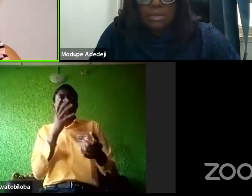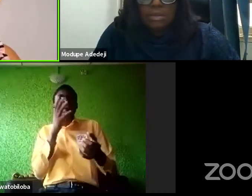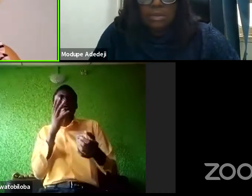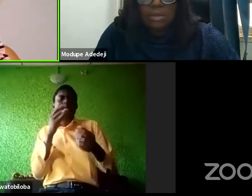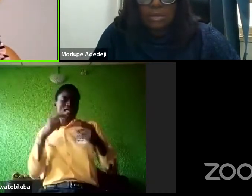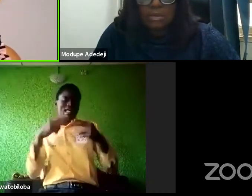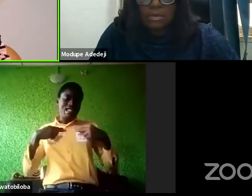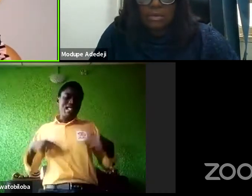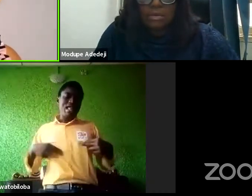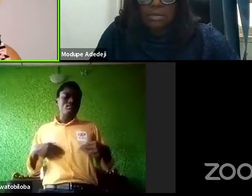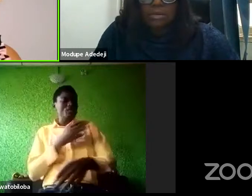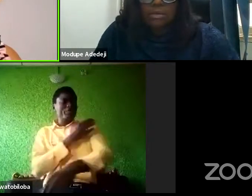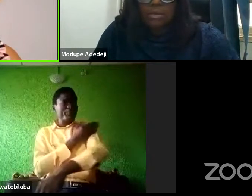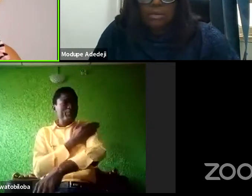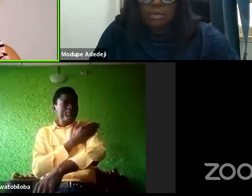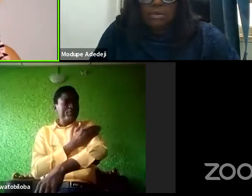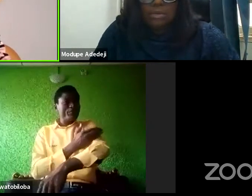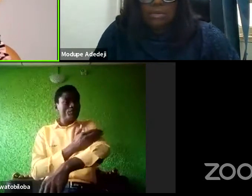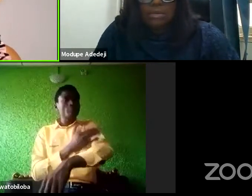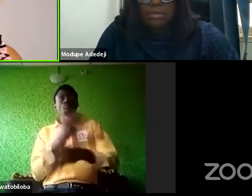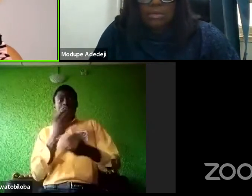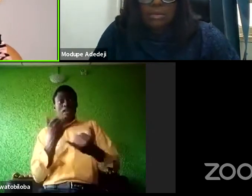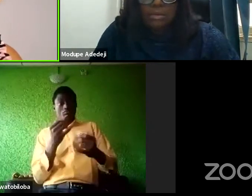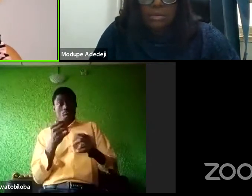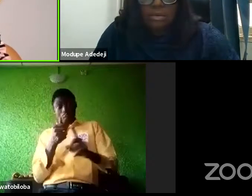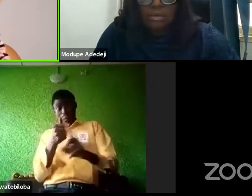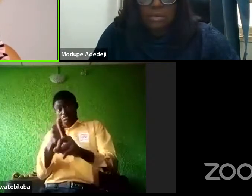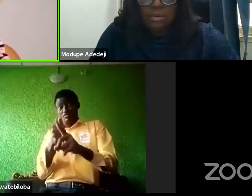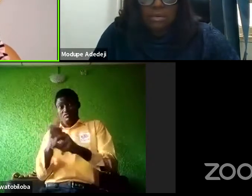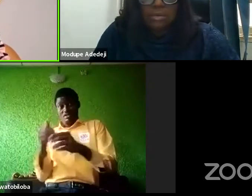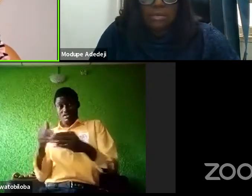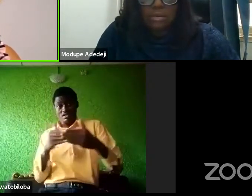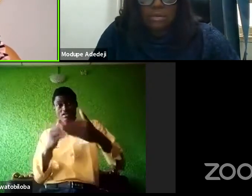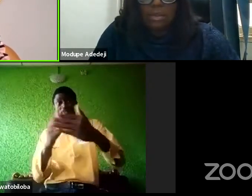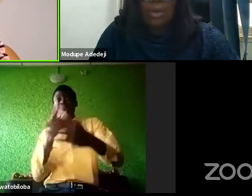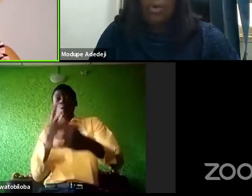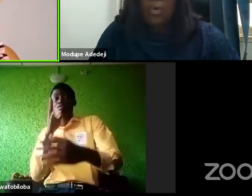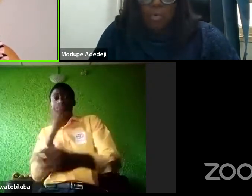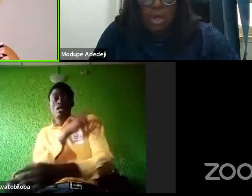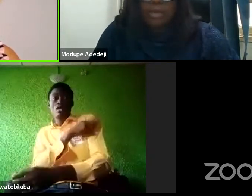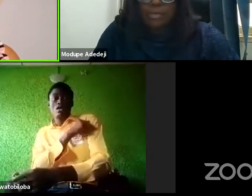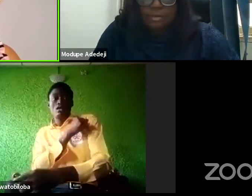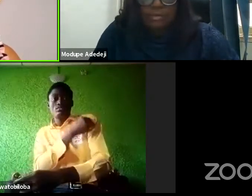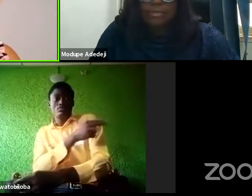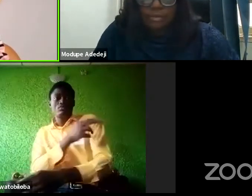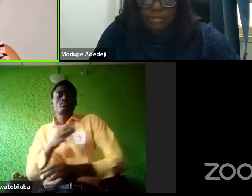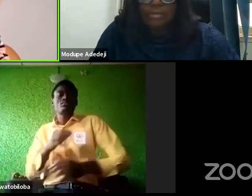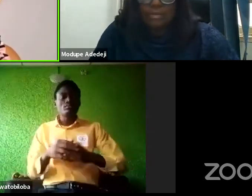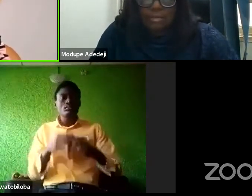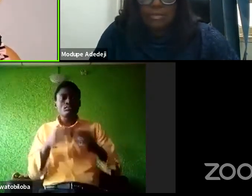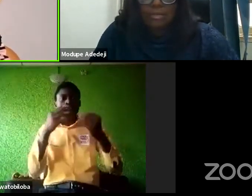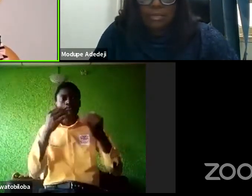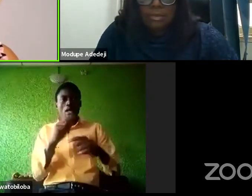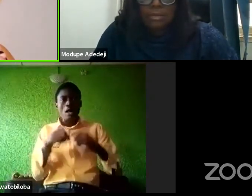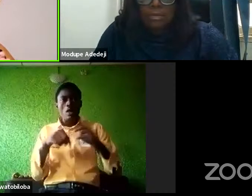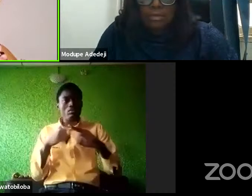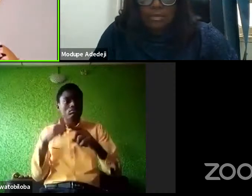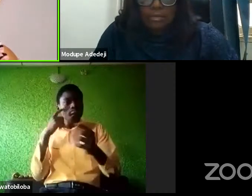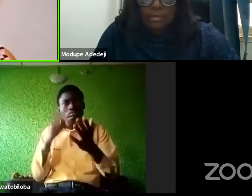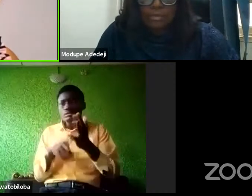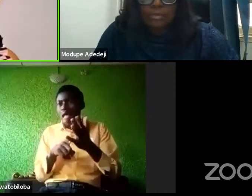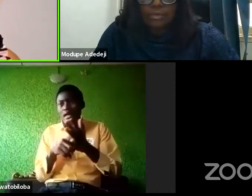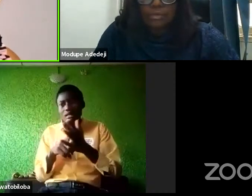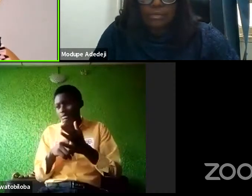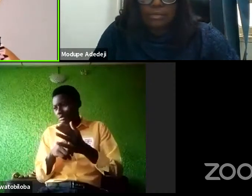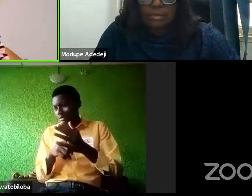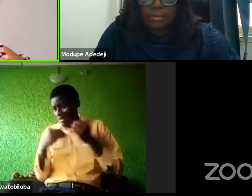that. And I took her to the hospital. Her fasting blood sugar was 482. I screamed. I said, so all the symptoms,